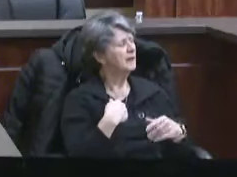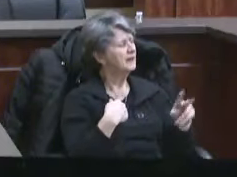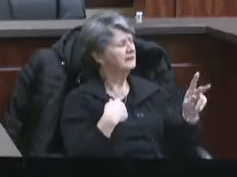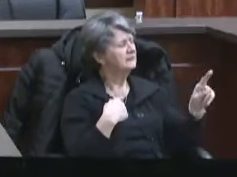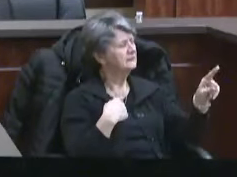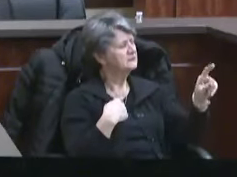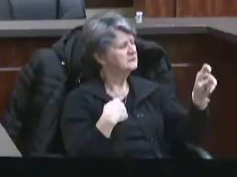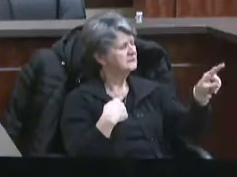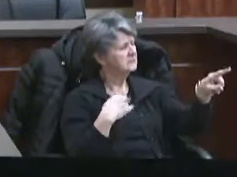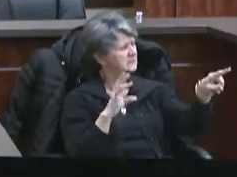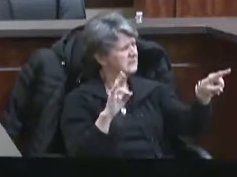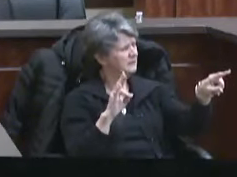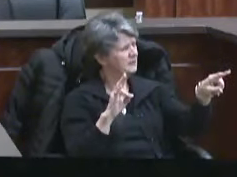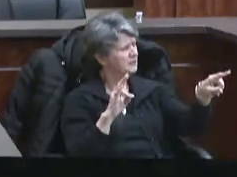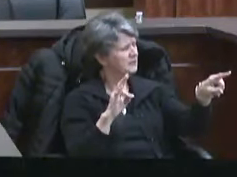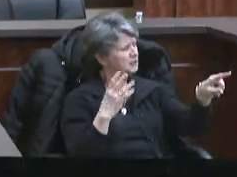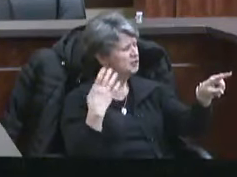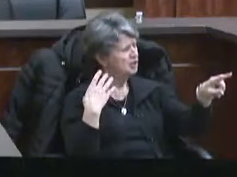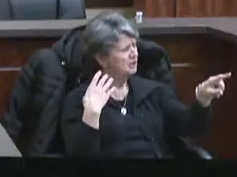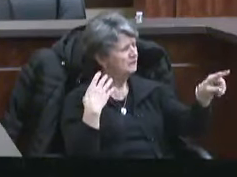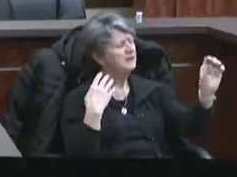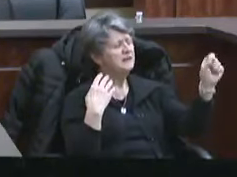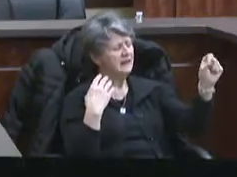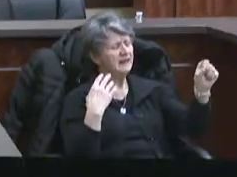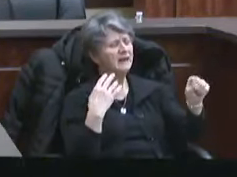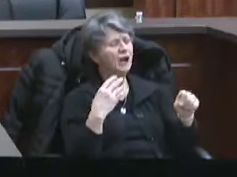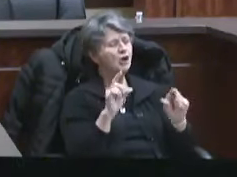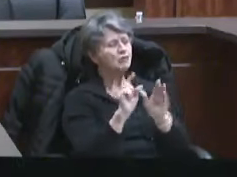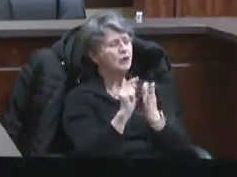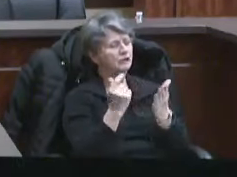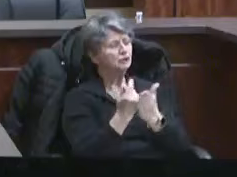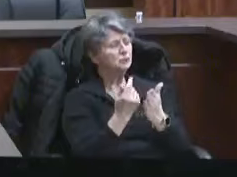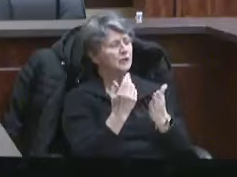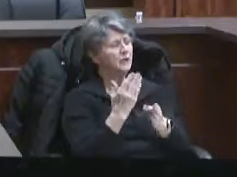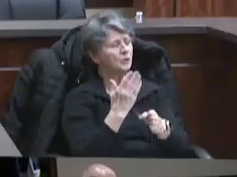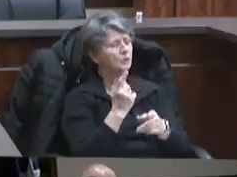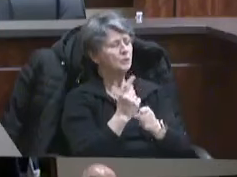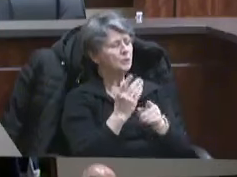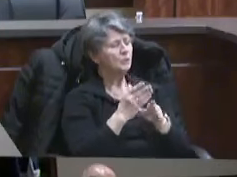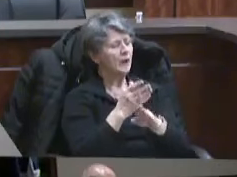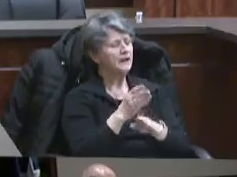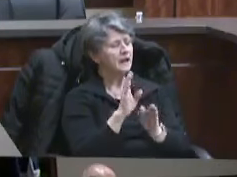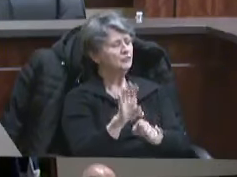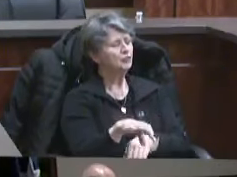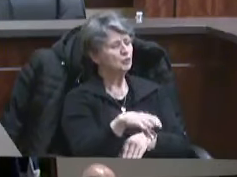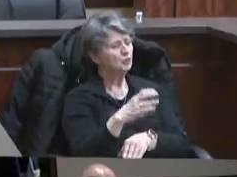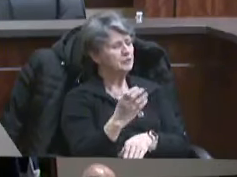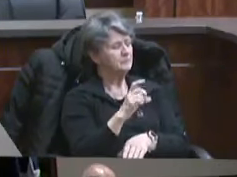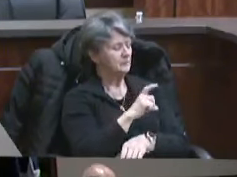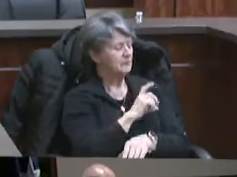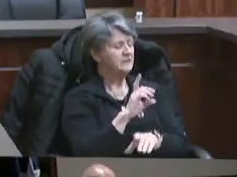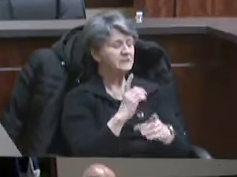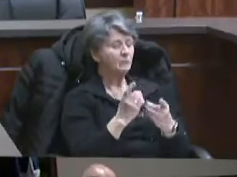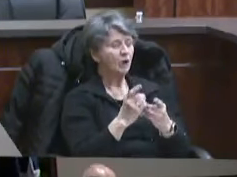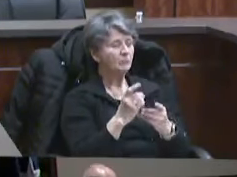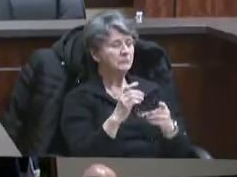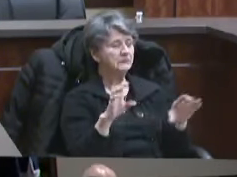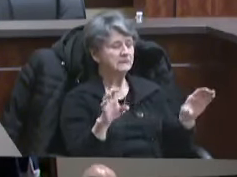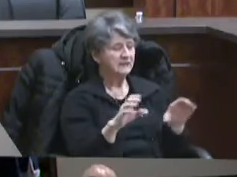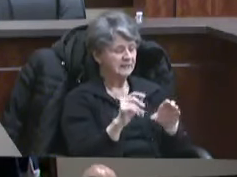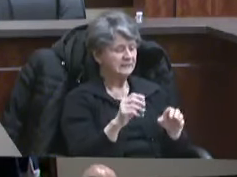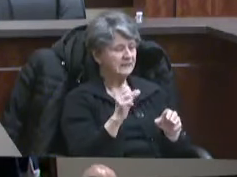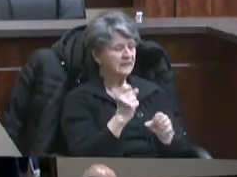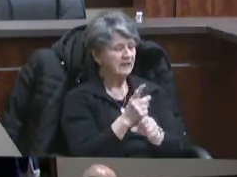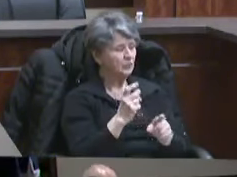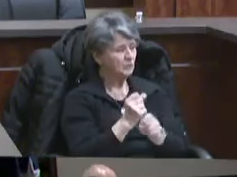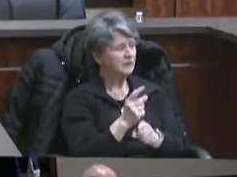seven graduate during right after Christmas. The police department puts that on each year. I was invited. Thank